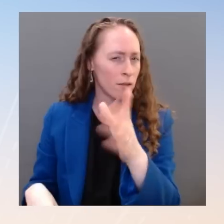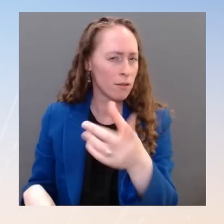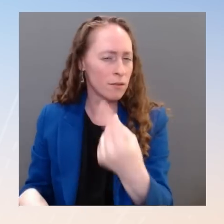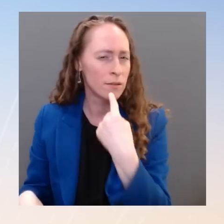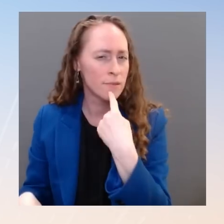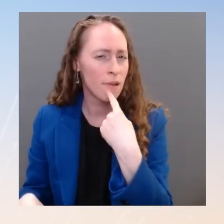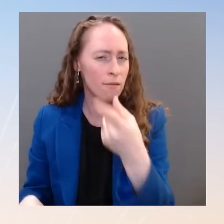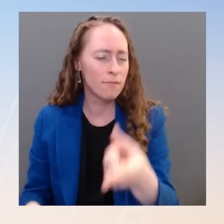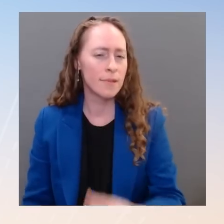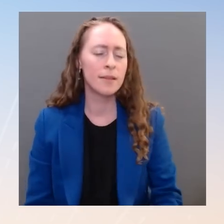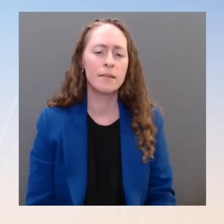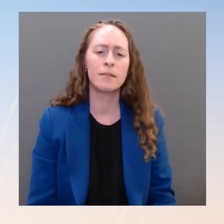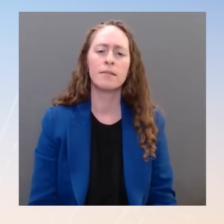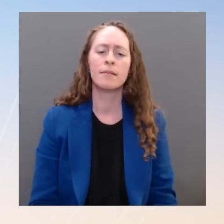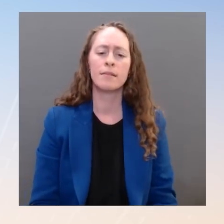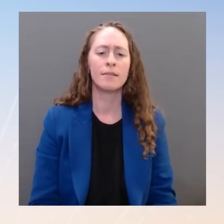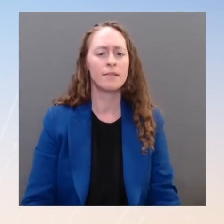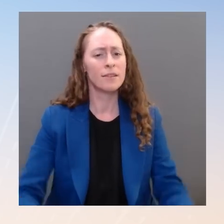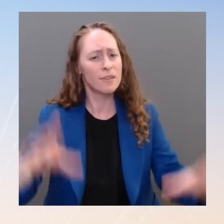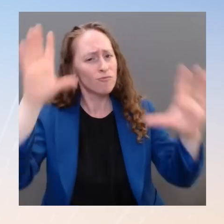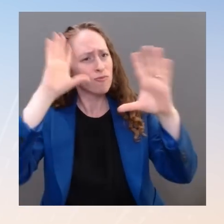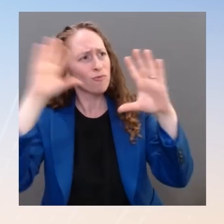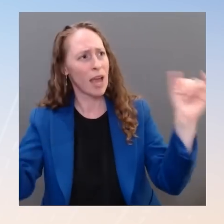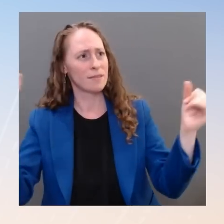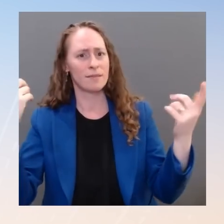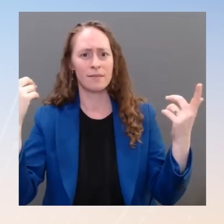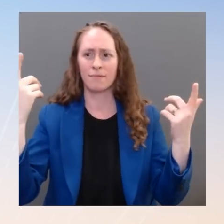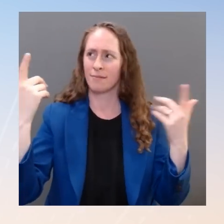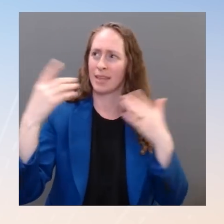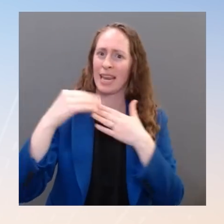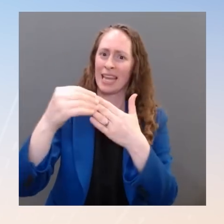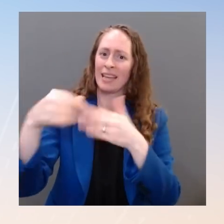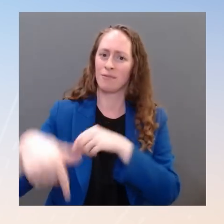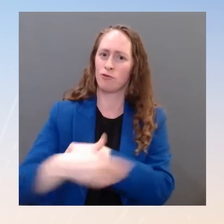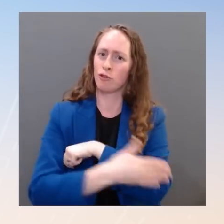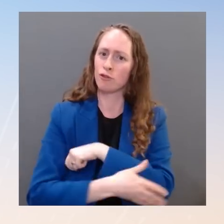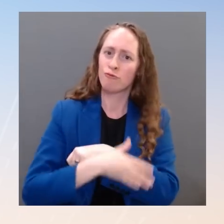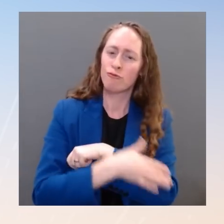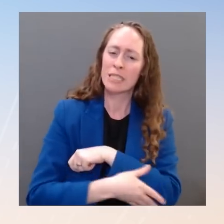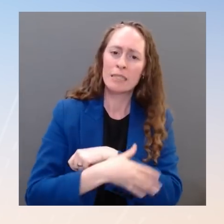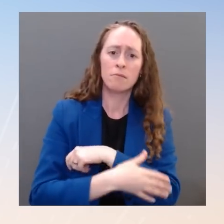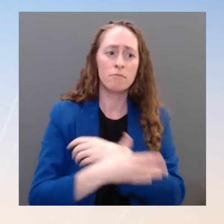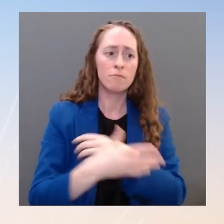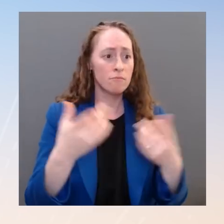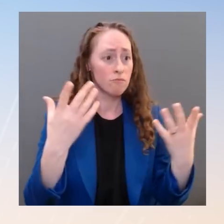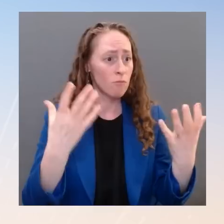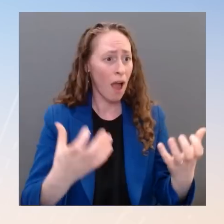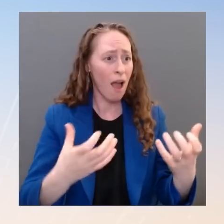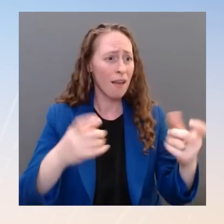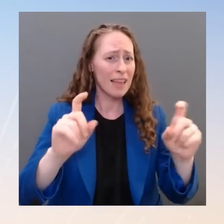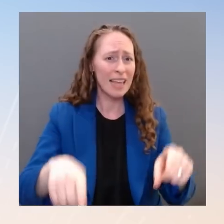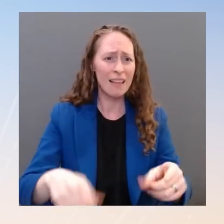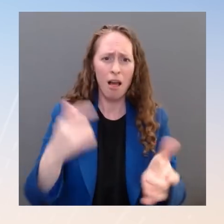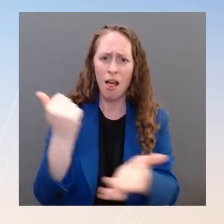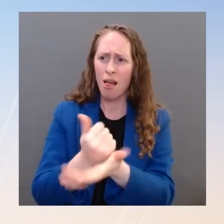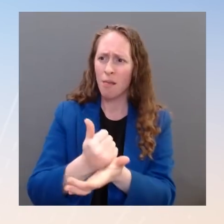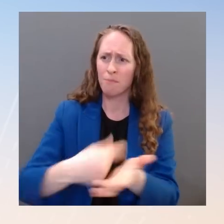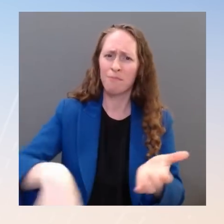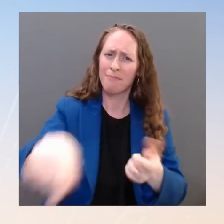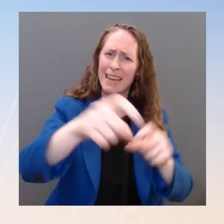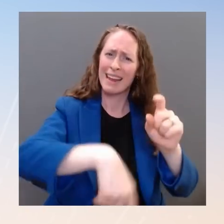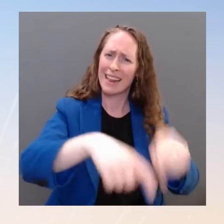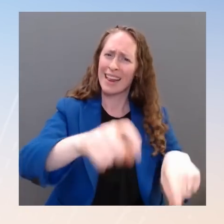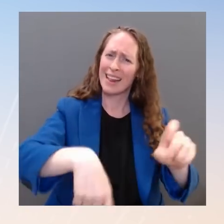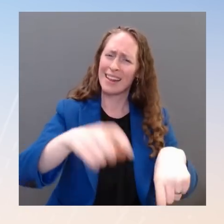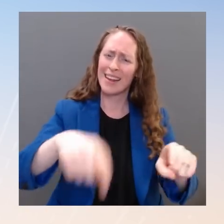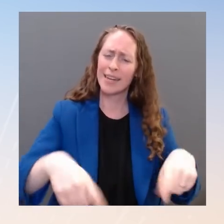provide relief to people who need it most, to help people get some extra breathing room. And that includes this consideration